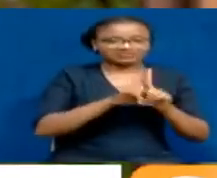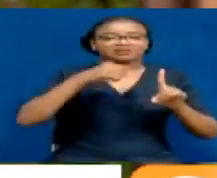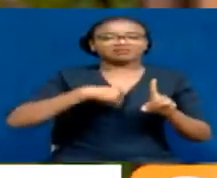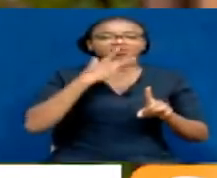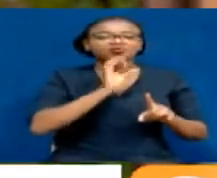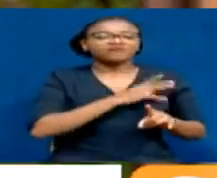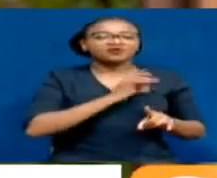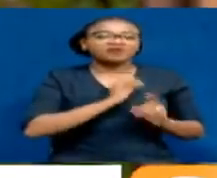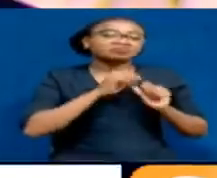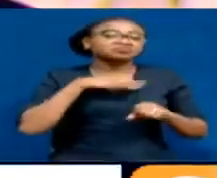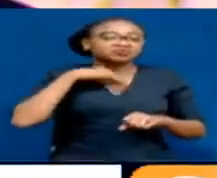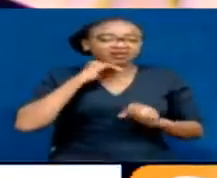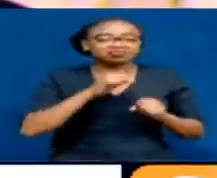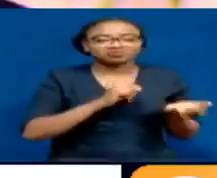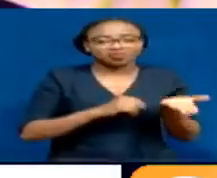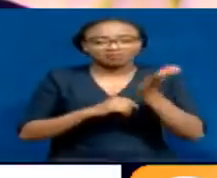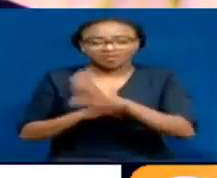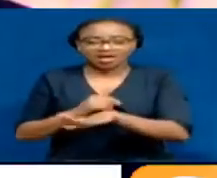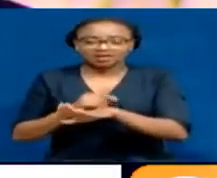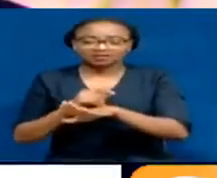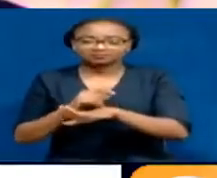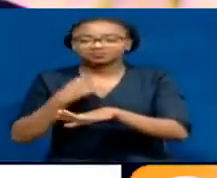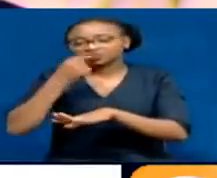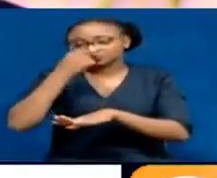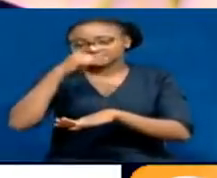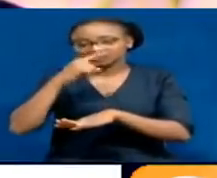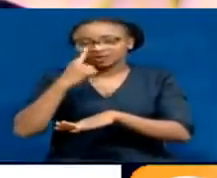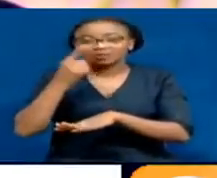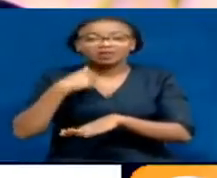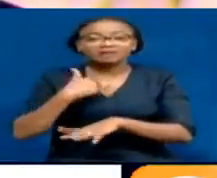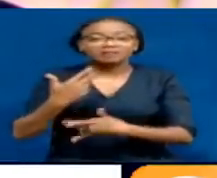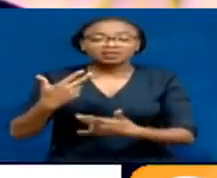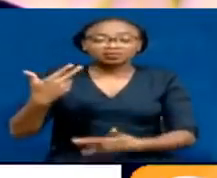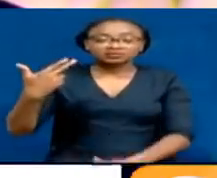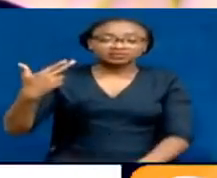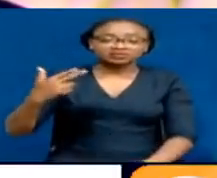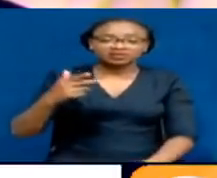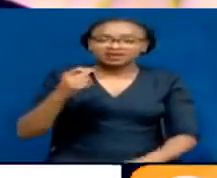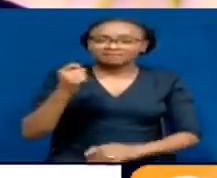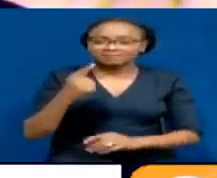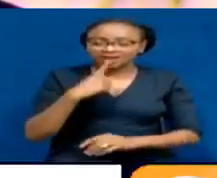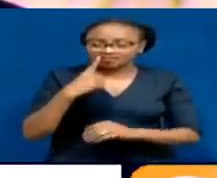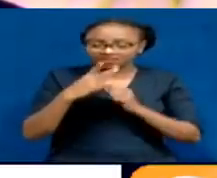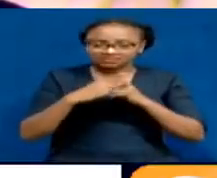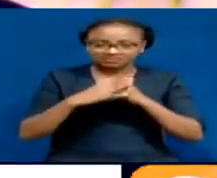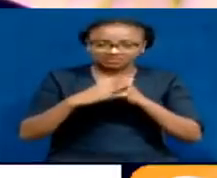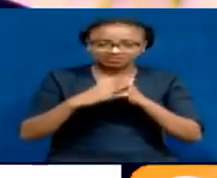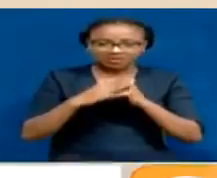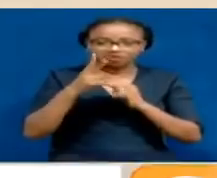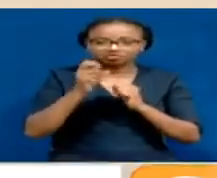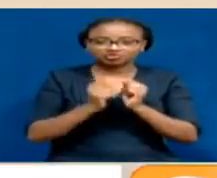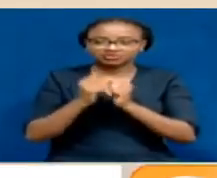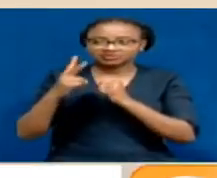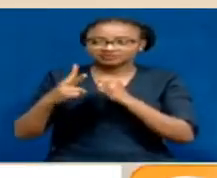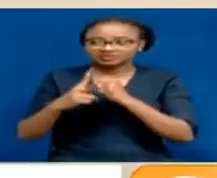the confidence to return home. I was shot 16 times in September of 2017.